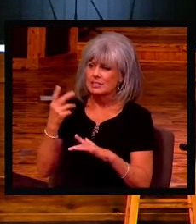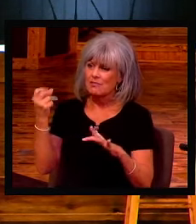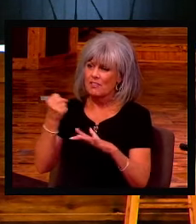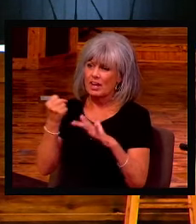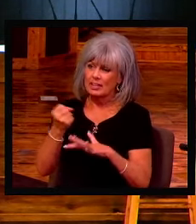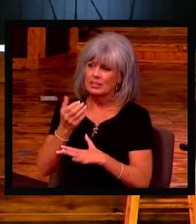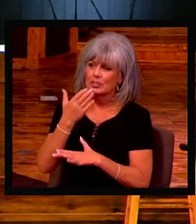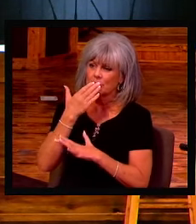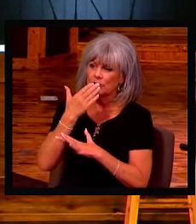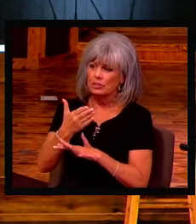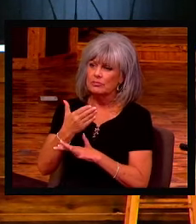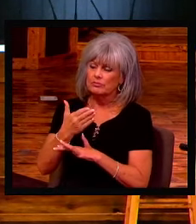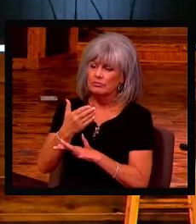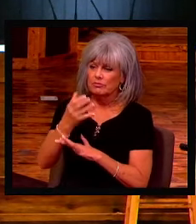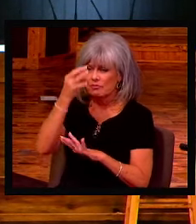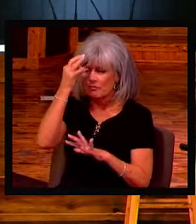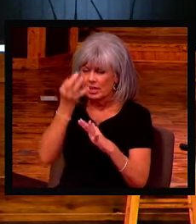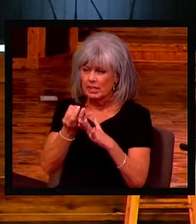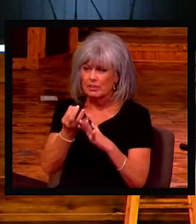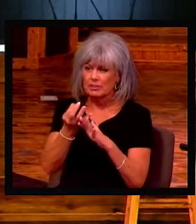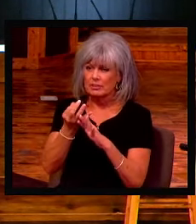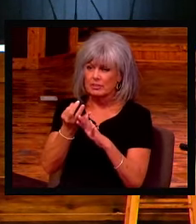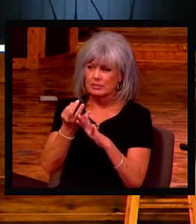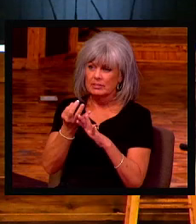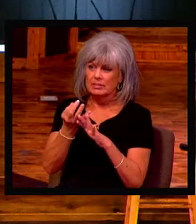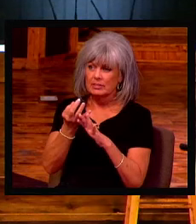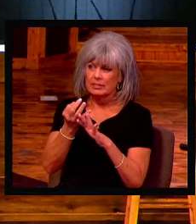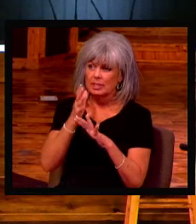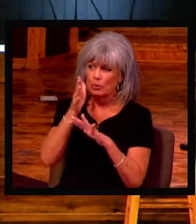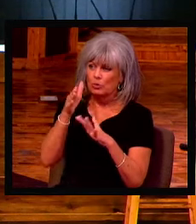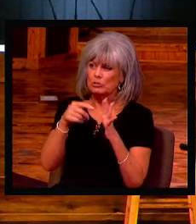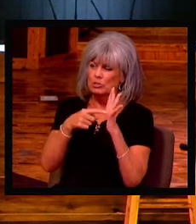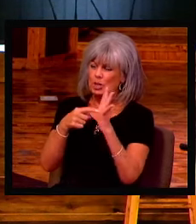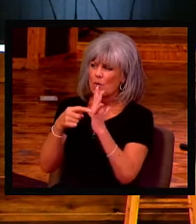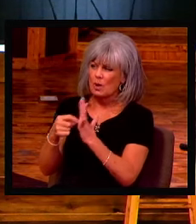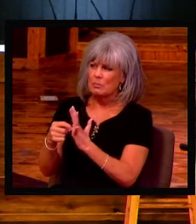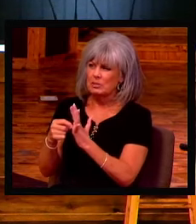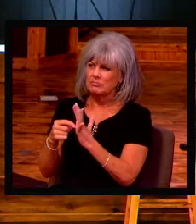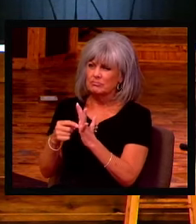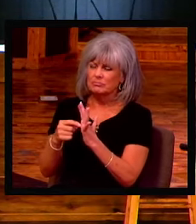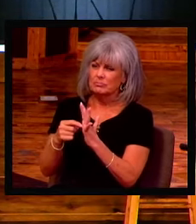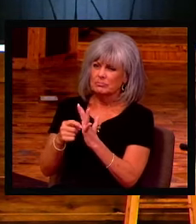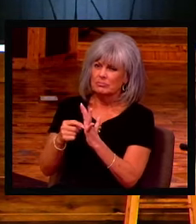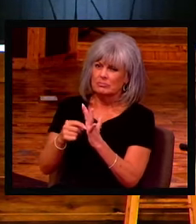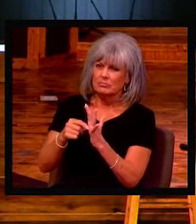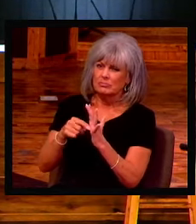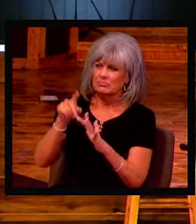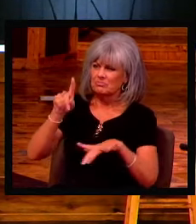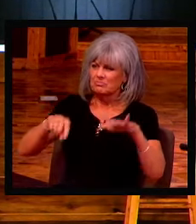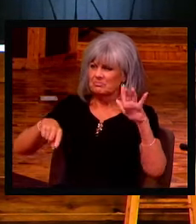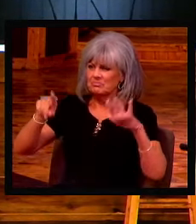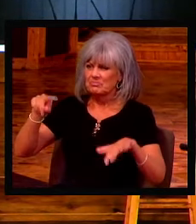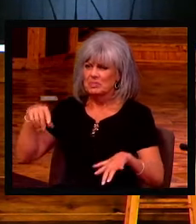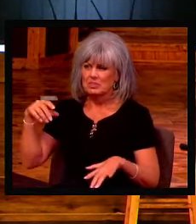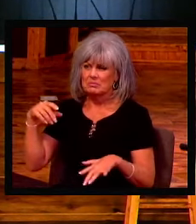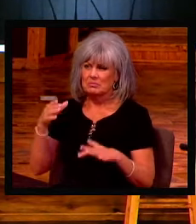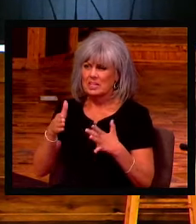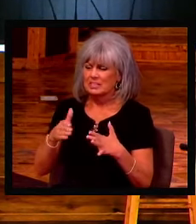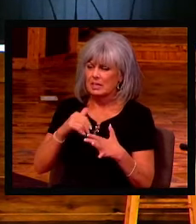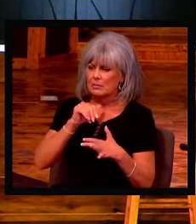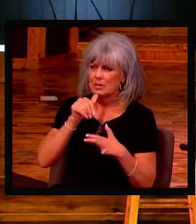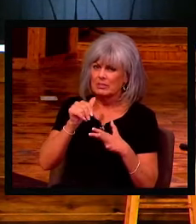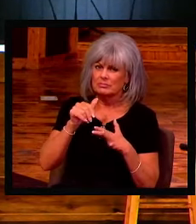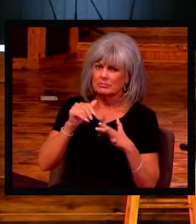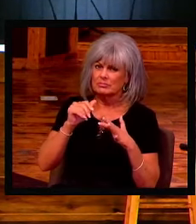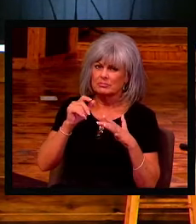enough getting in a fight. And it'll manifest in weird different ways. So I'm not trying to strike fear in anybody, but I'm